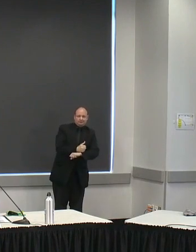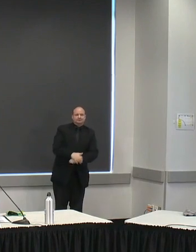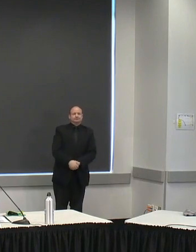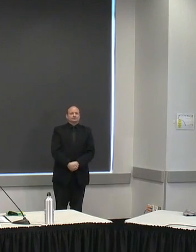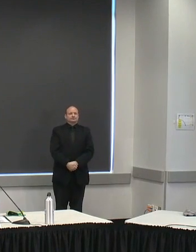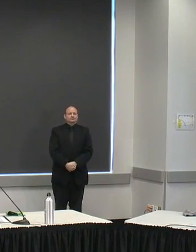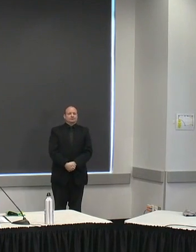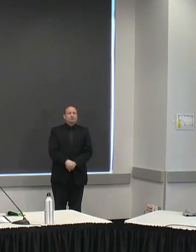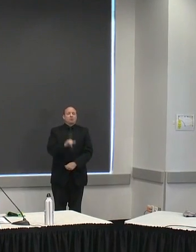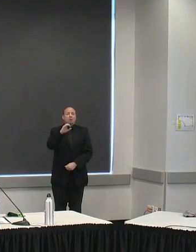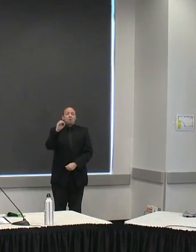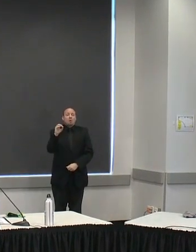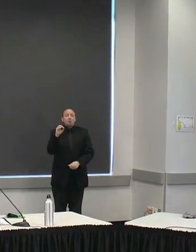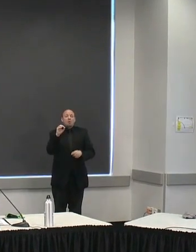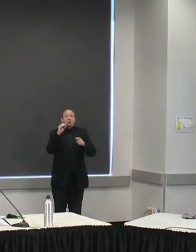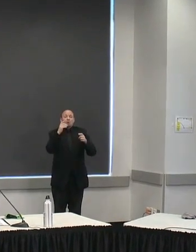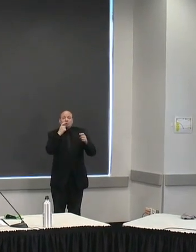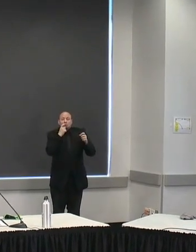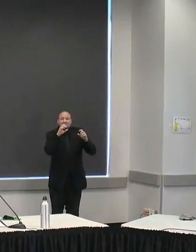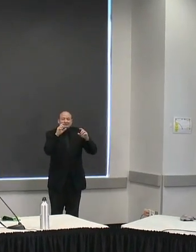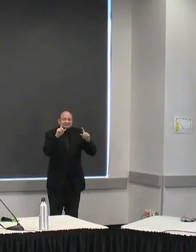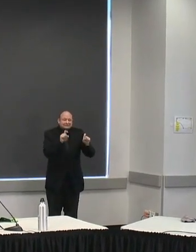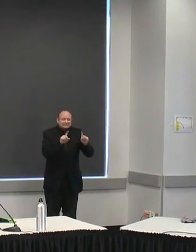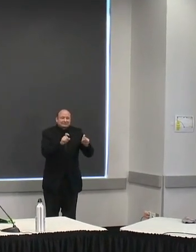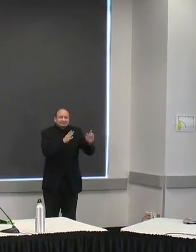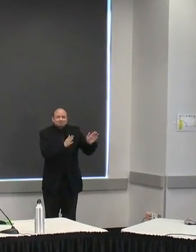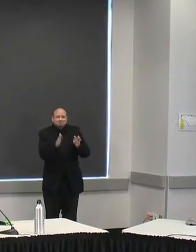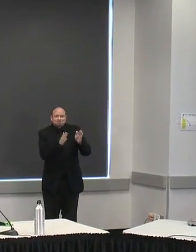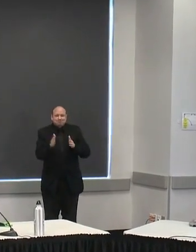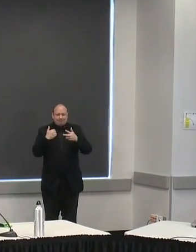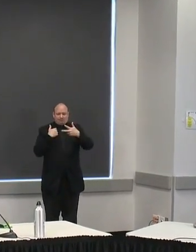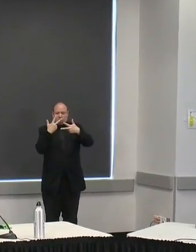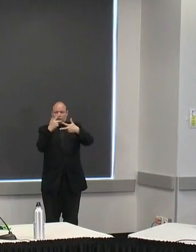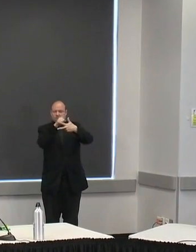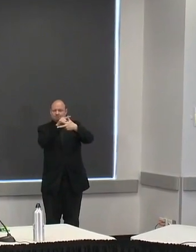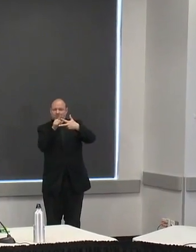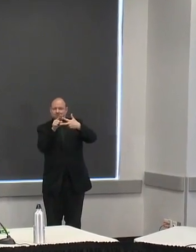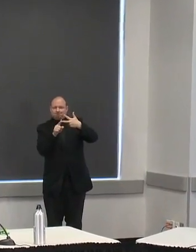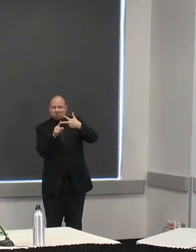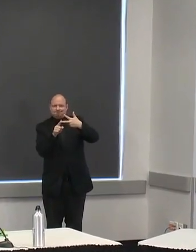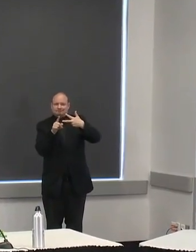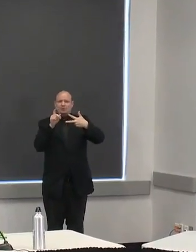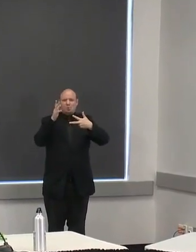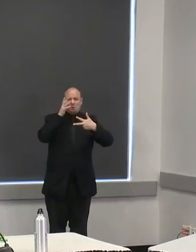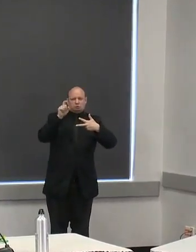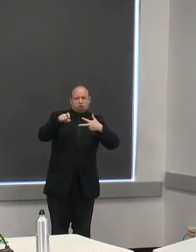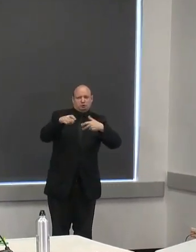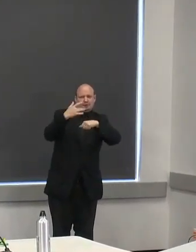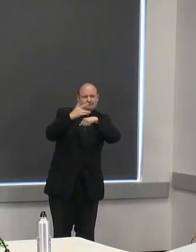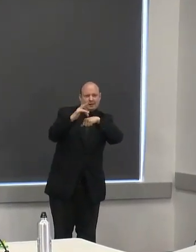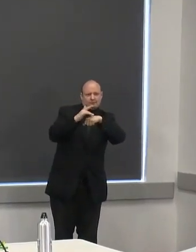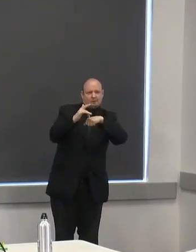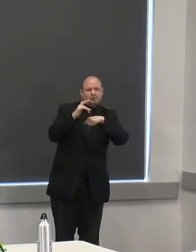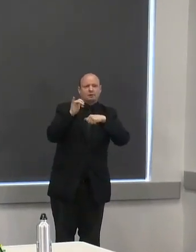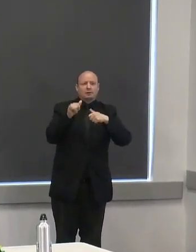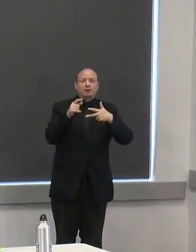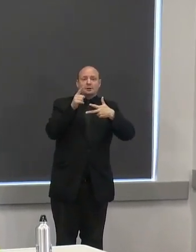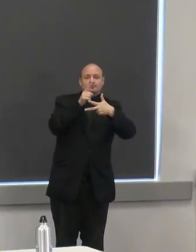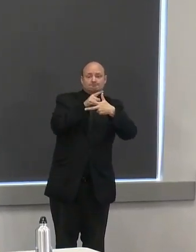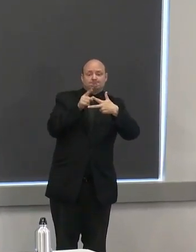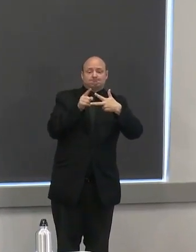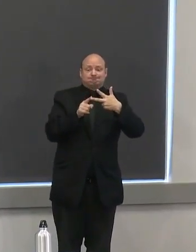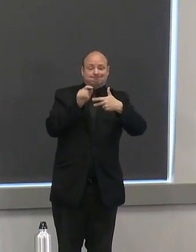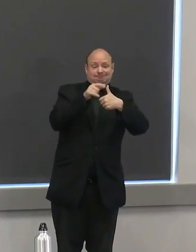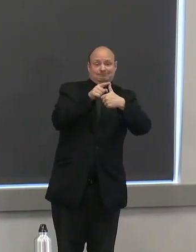goals number one testing should be available for any oregonian showing symptoms of the